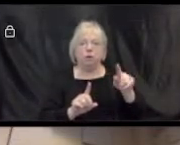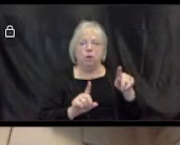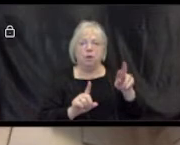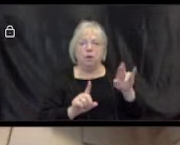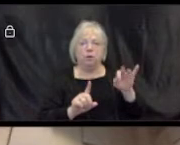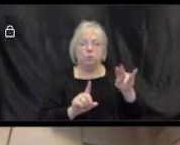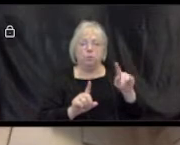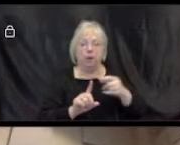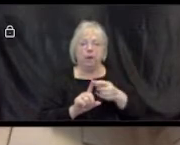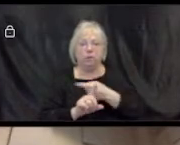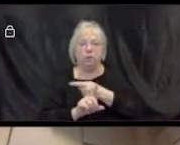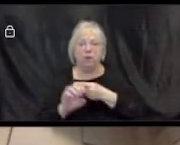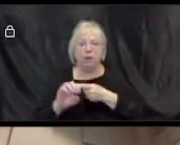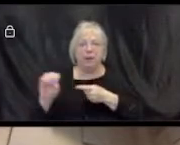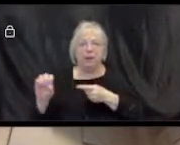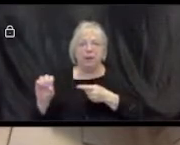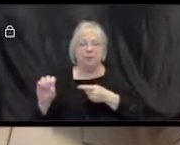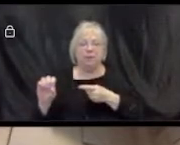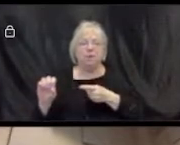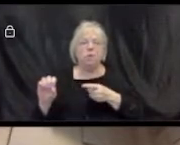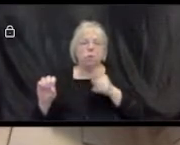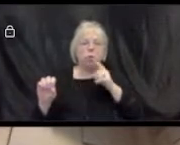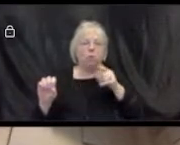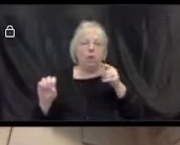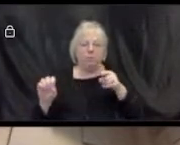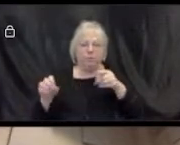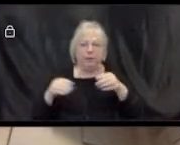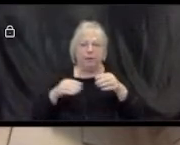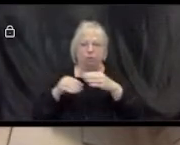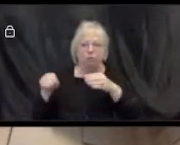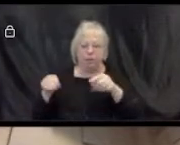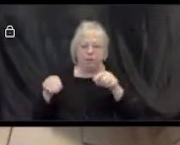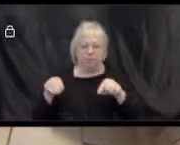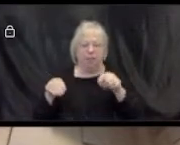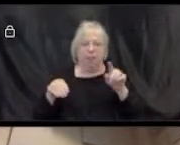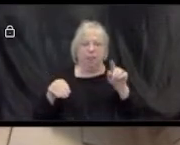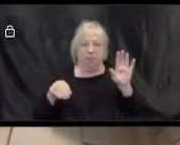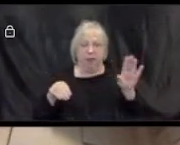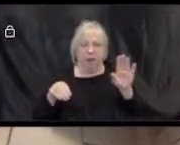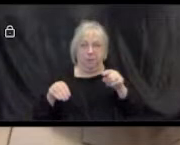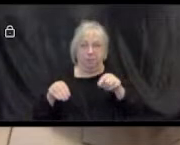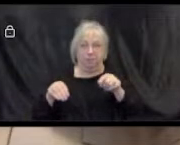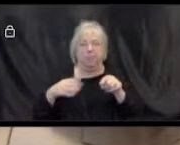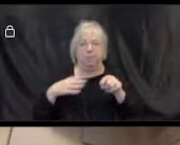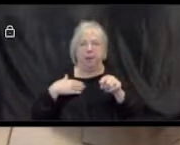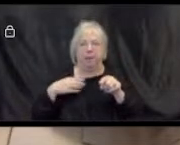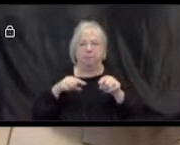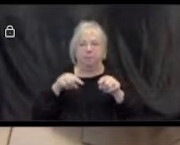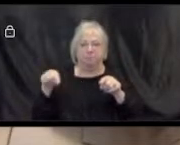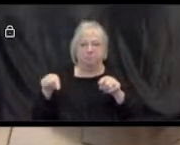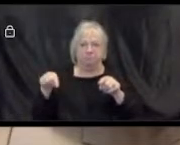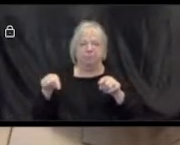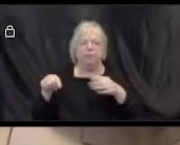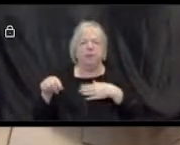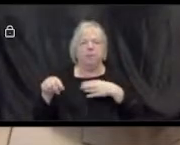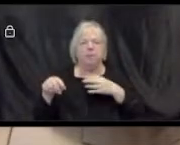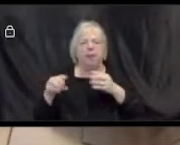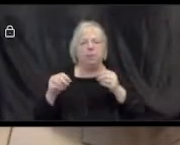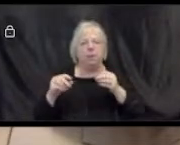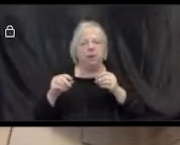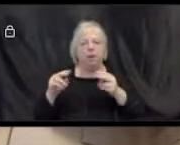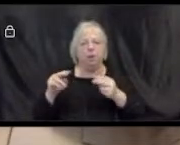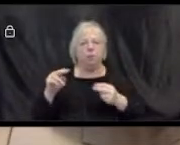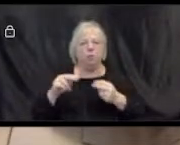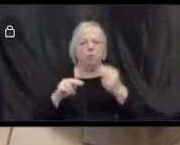east, right down the street from them. My property goes north